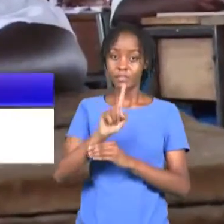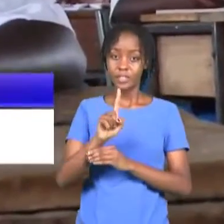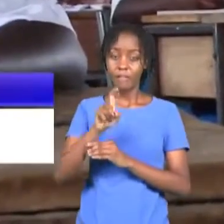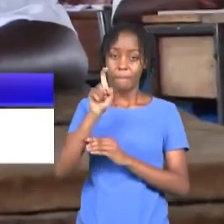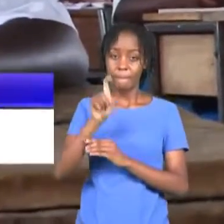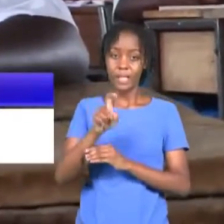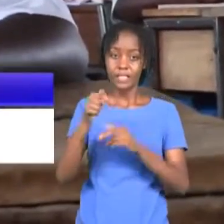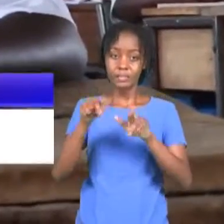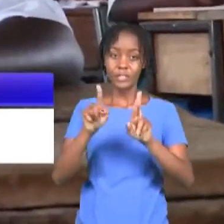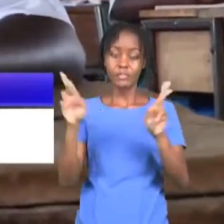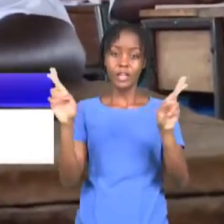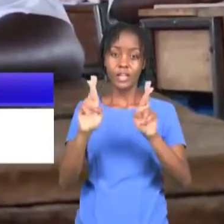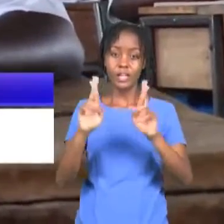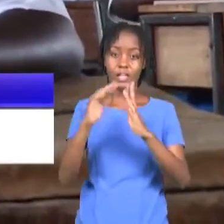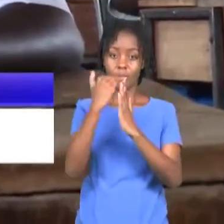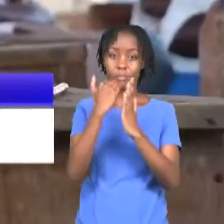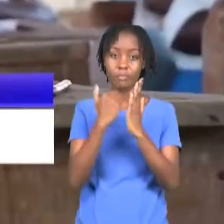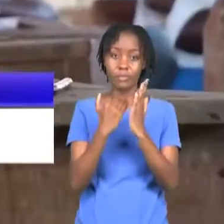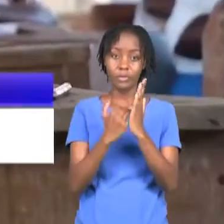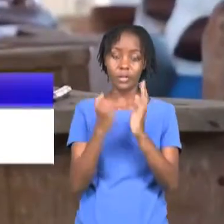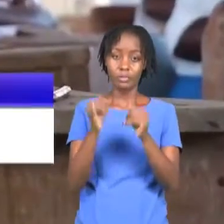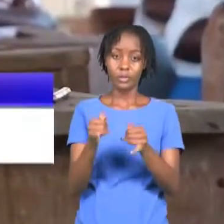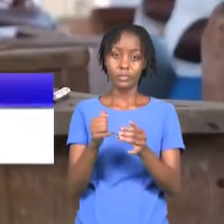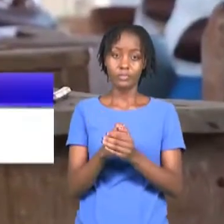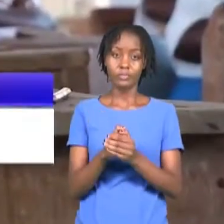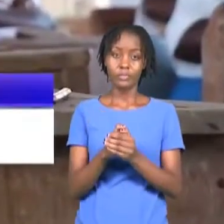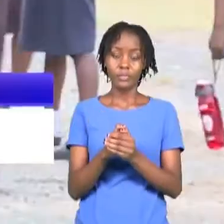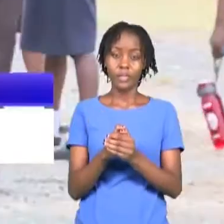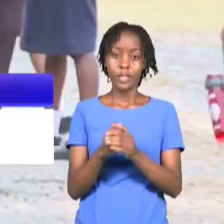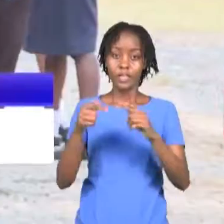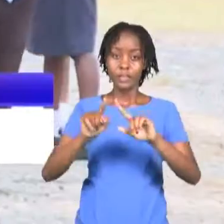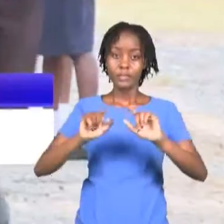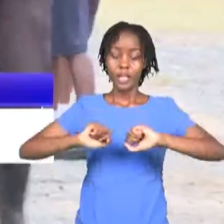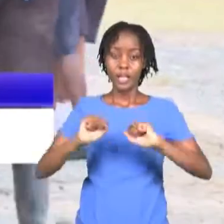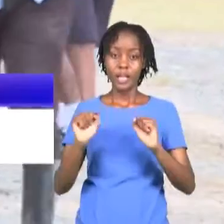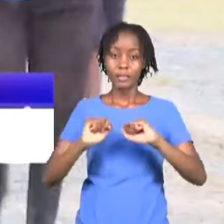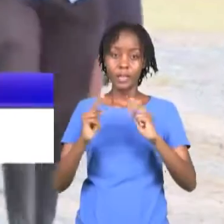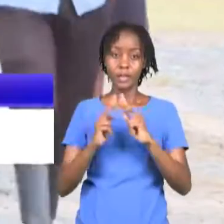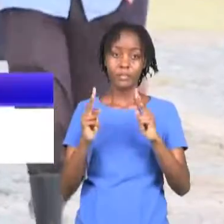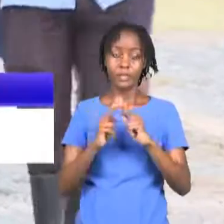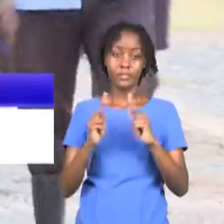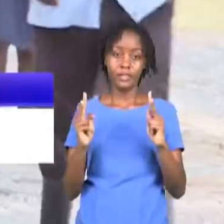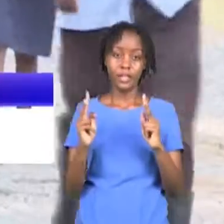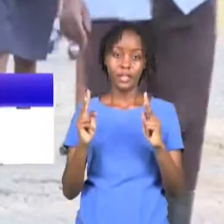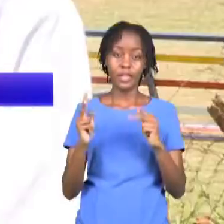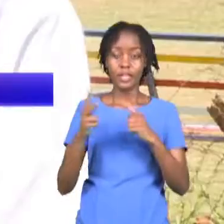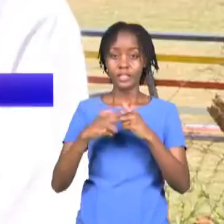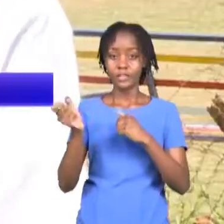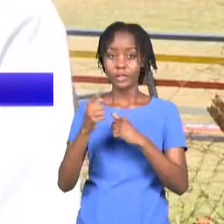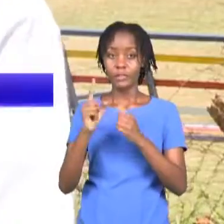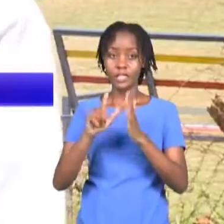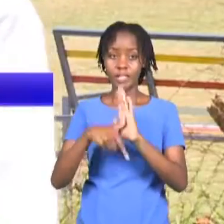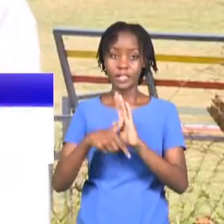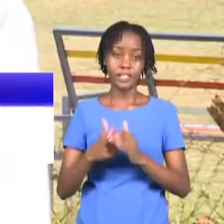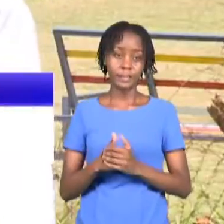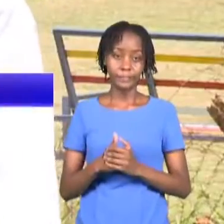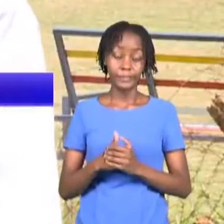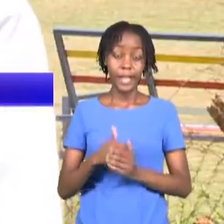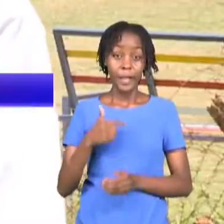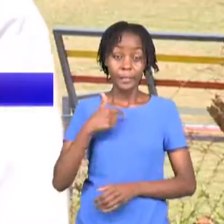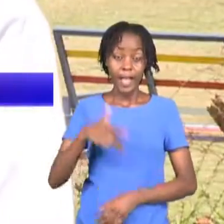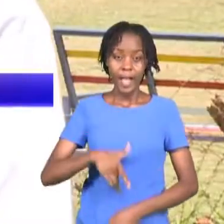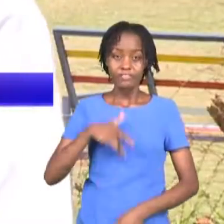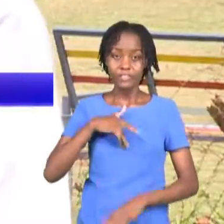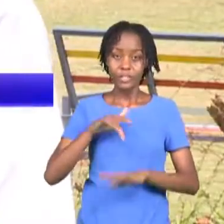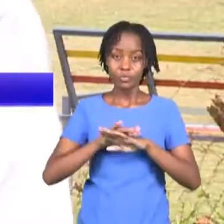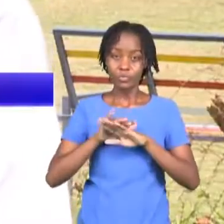calendar. Many learners seem excited to have met their fellow students 7 months later. It feels good meeting them, but because